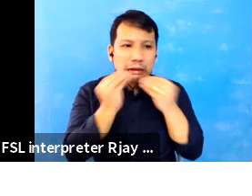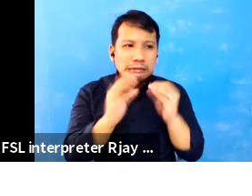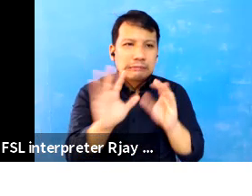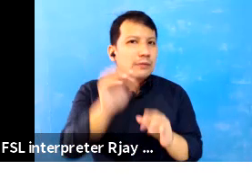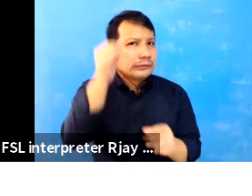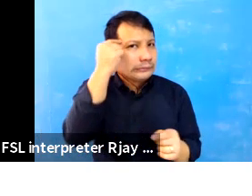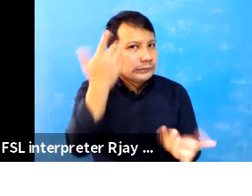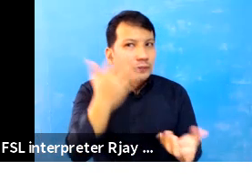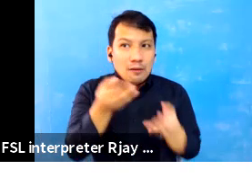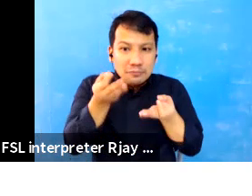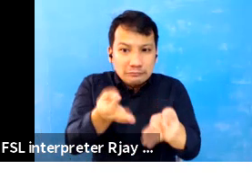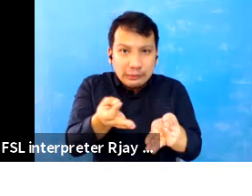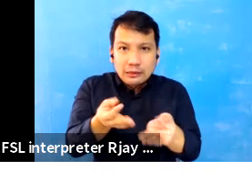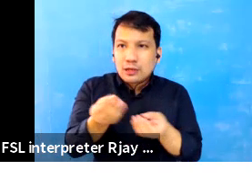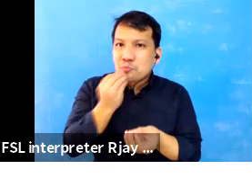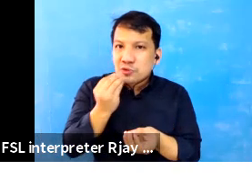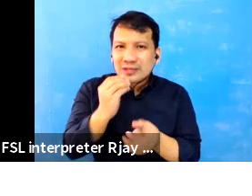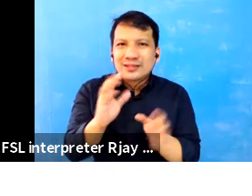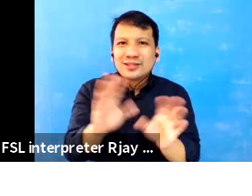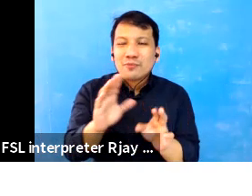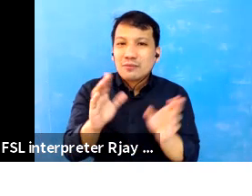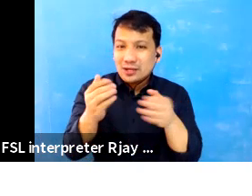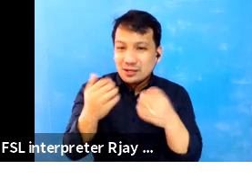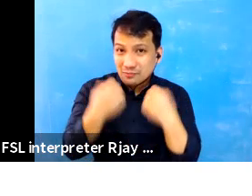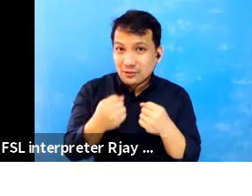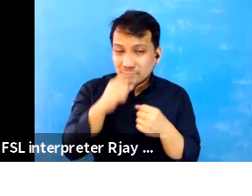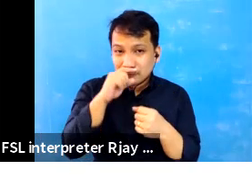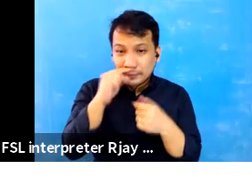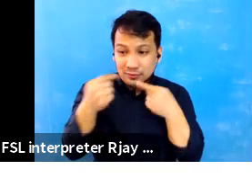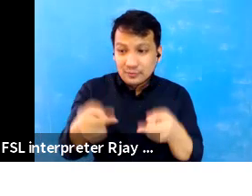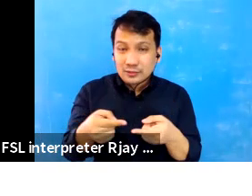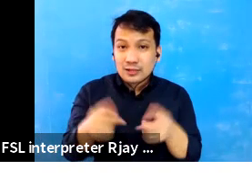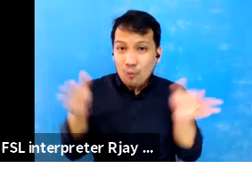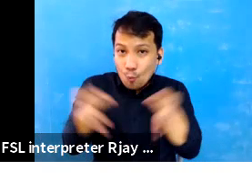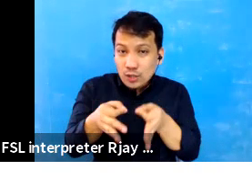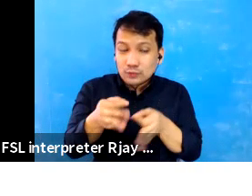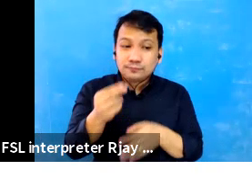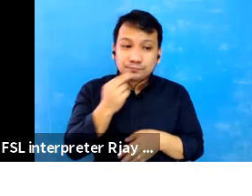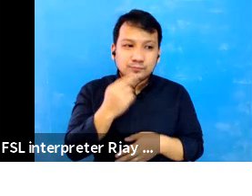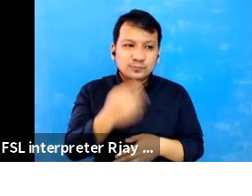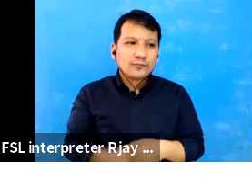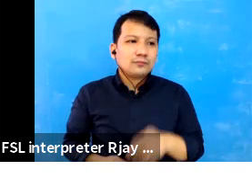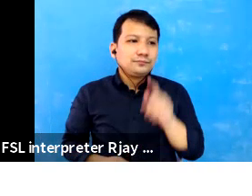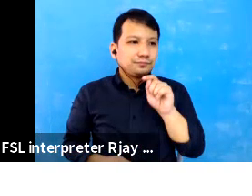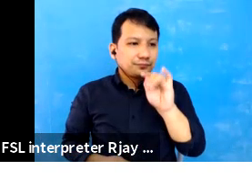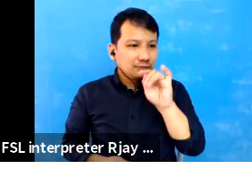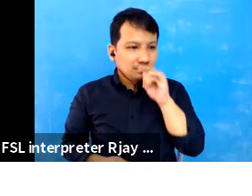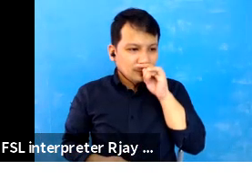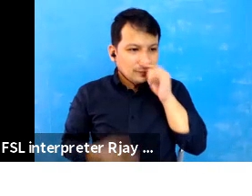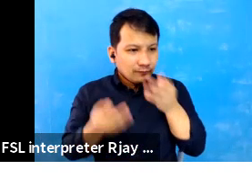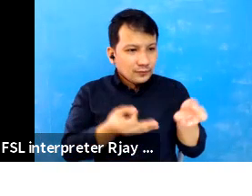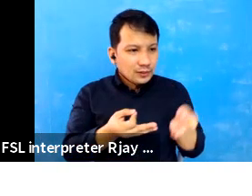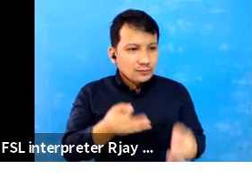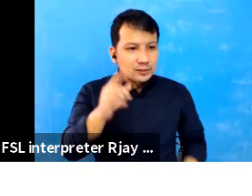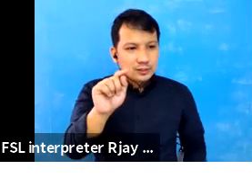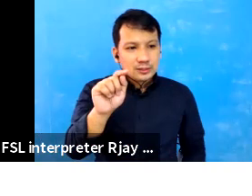we should think about. Second, complementary feeding for a child requires TFADs. So remember this, TFADs. I just coined it this morning para